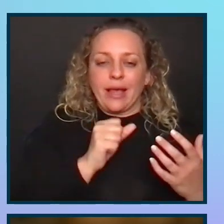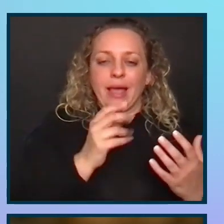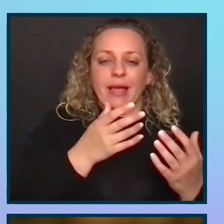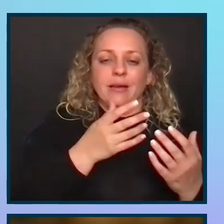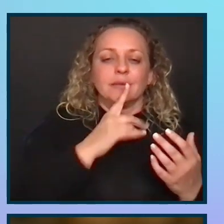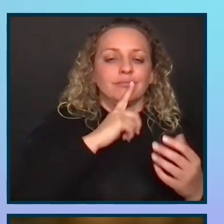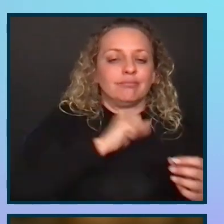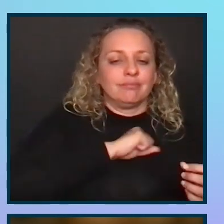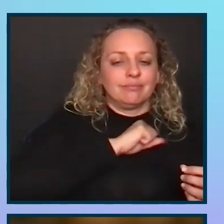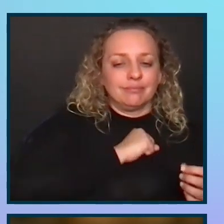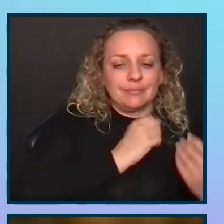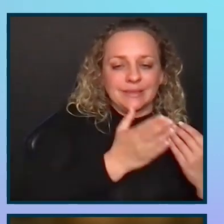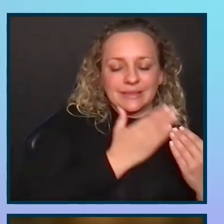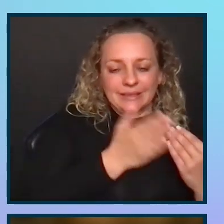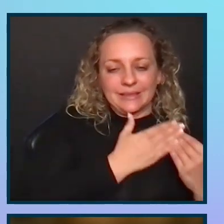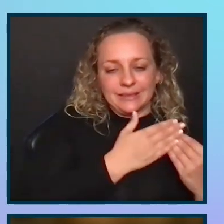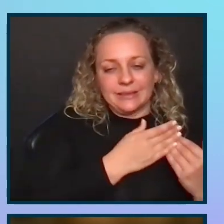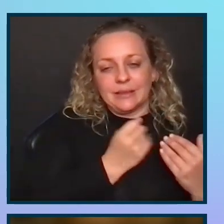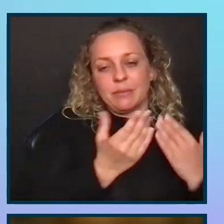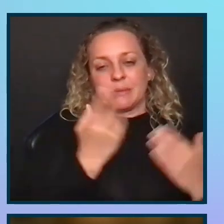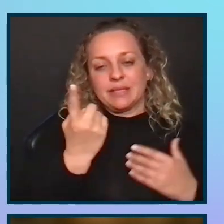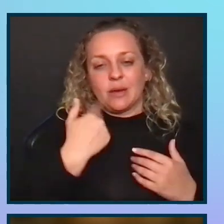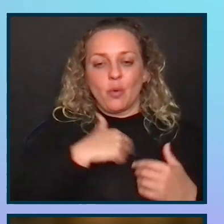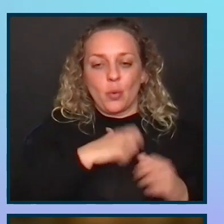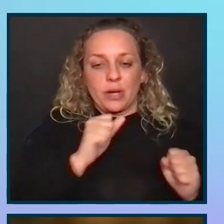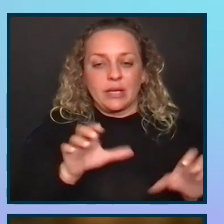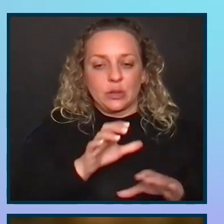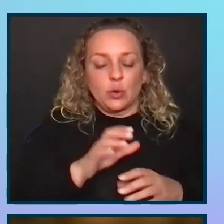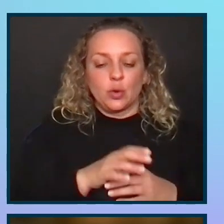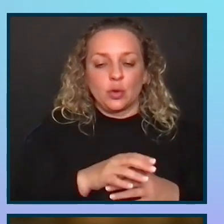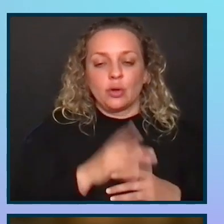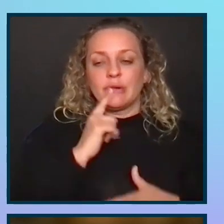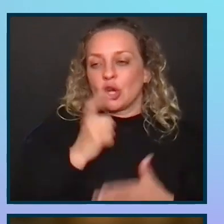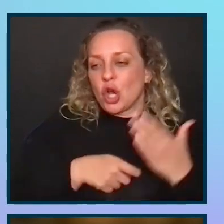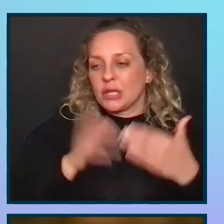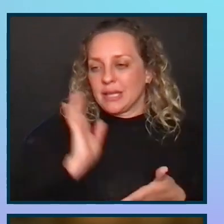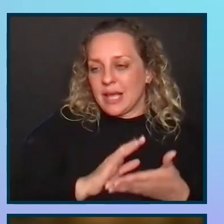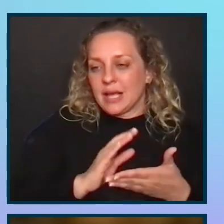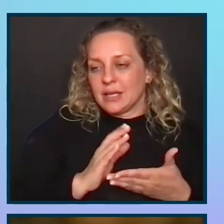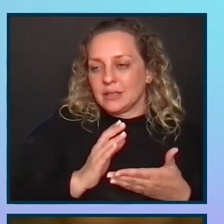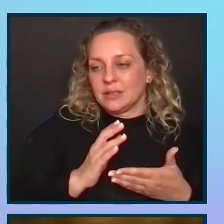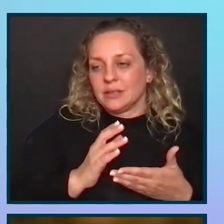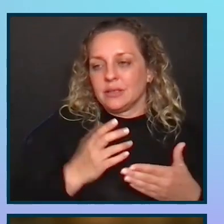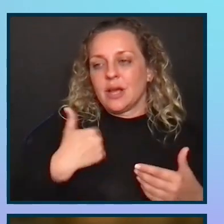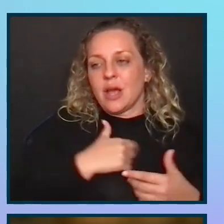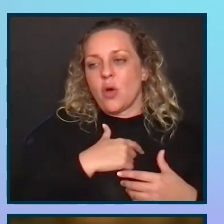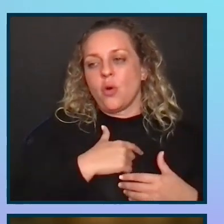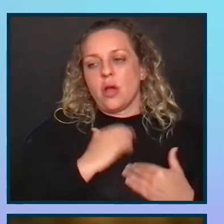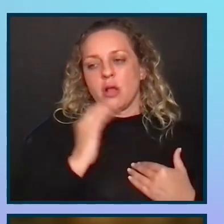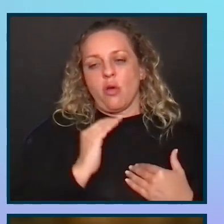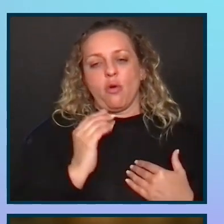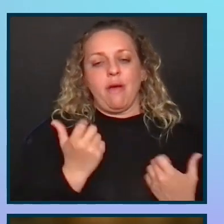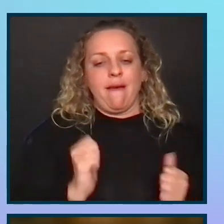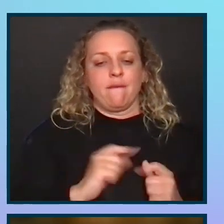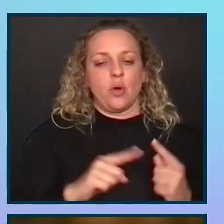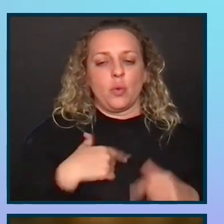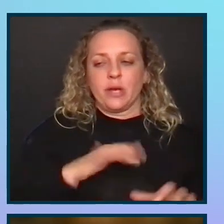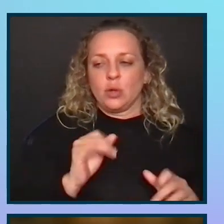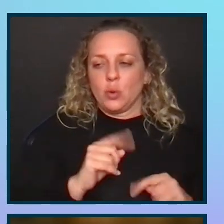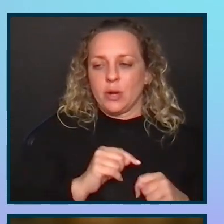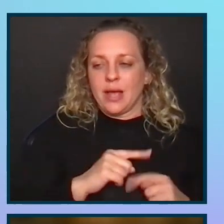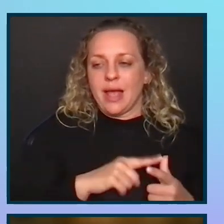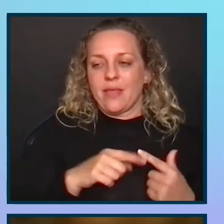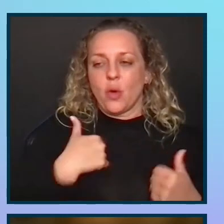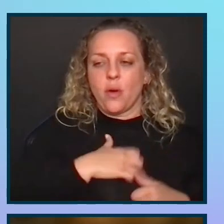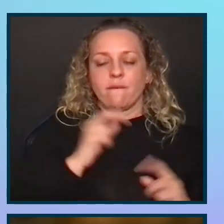easily? That may be something that we can do. So maybe it costs us less and low effort, and we can do it. And